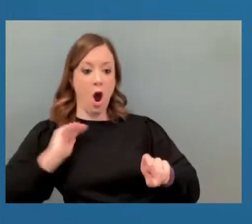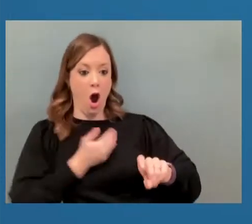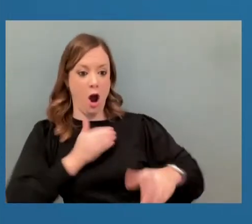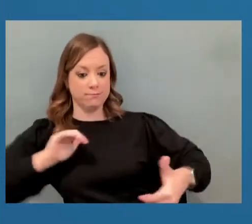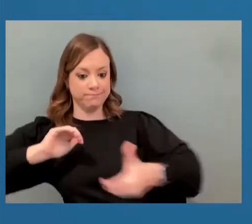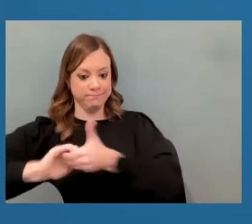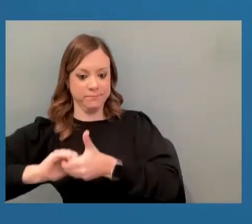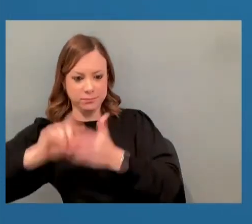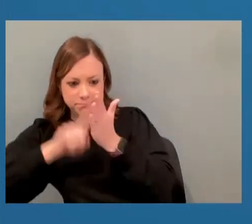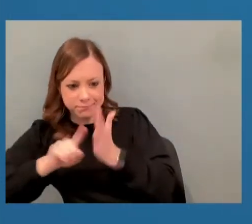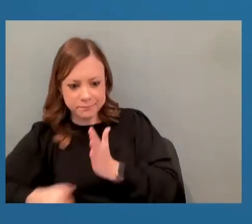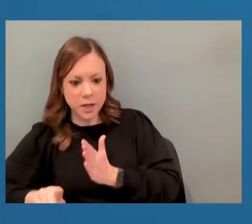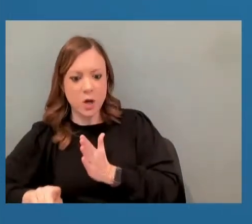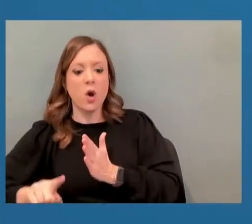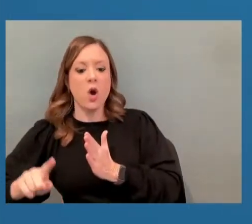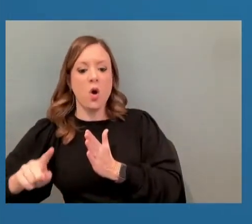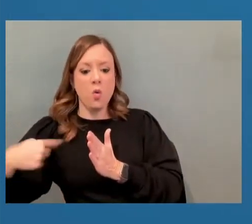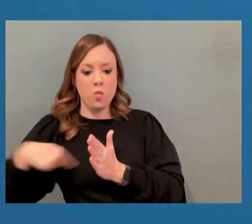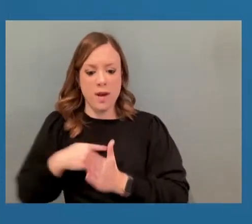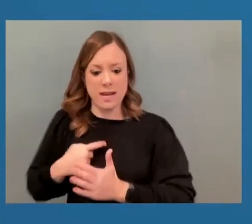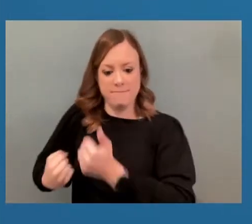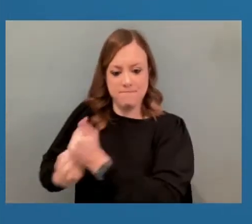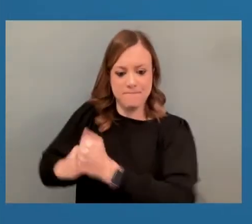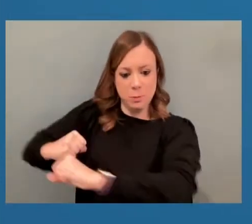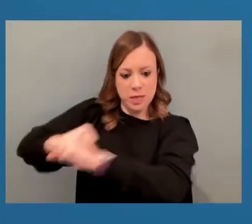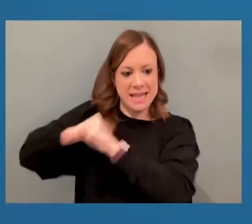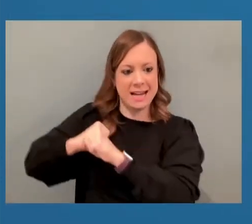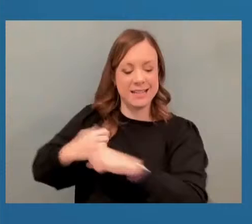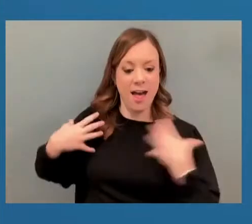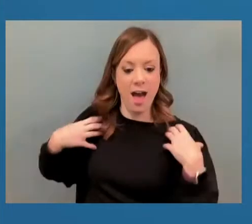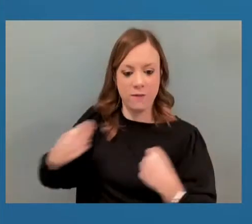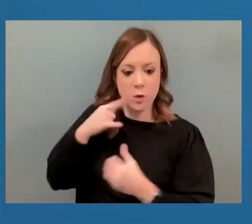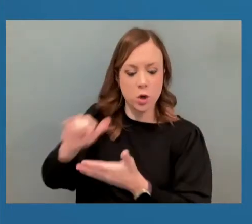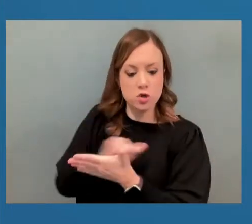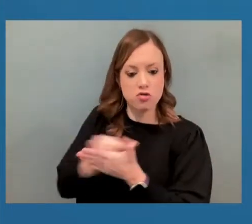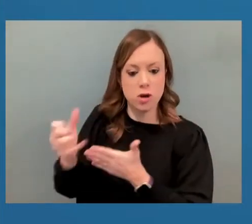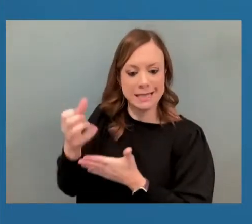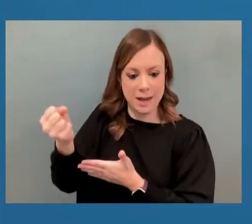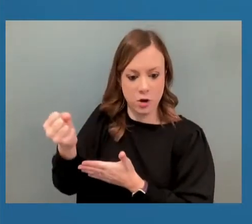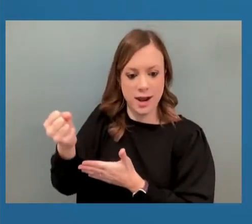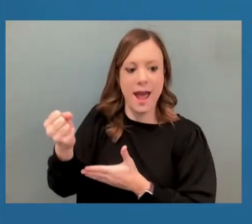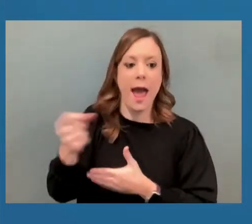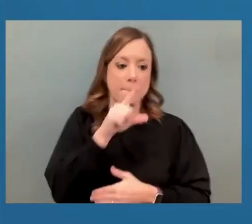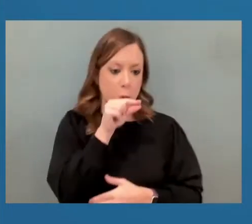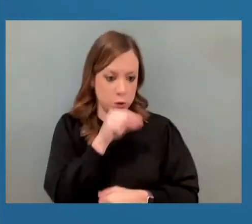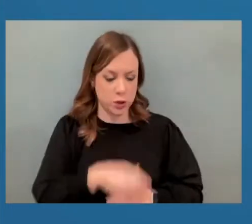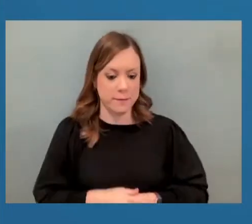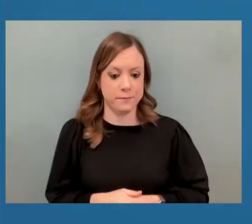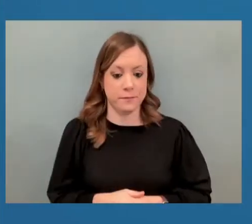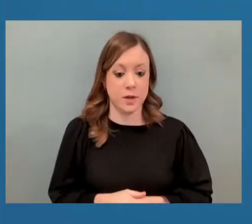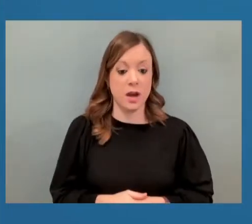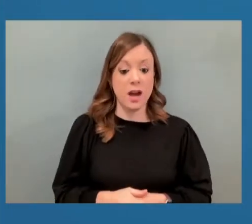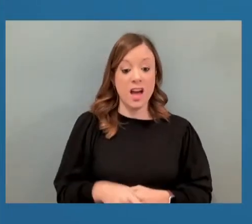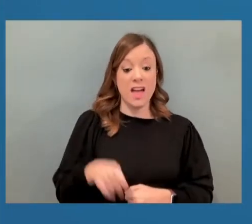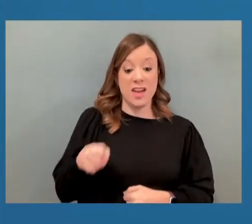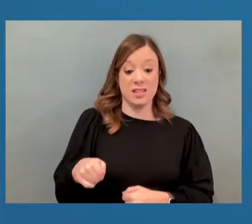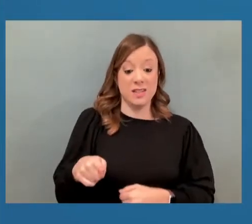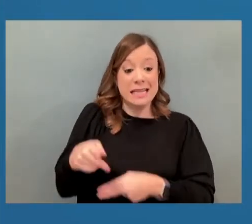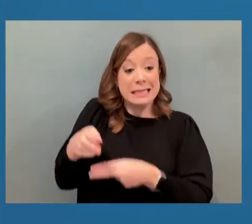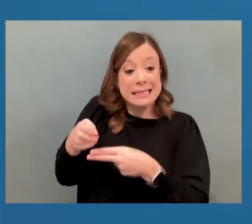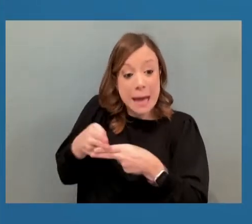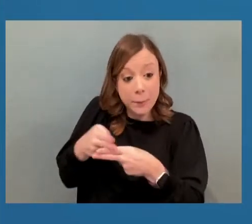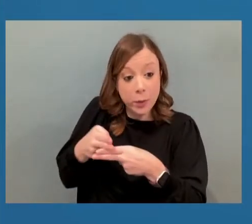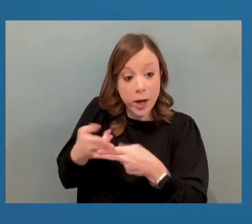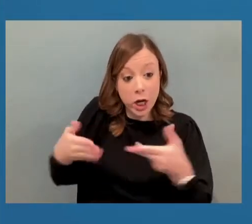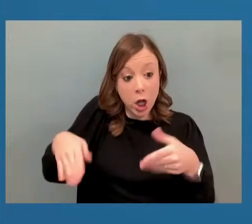dairy herds and poultry operations. This latest measure in temporary closing our live bird markets is aimed at